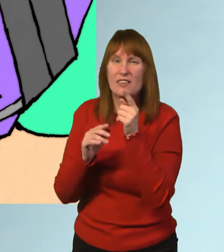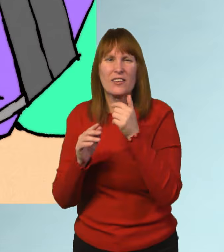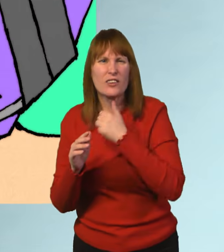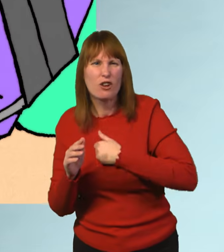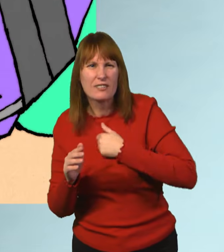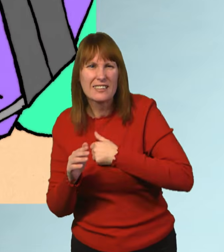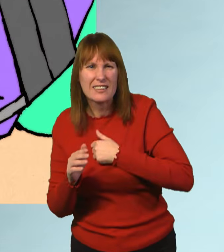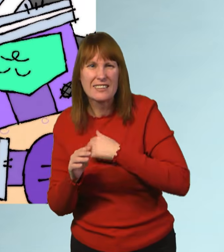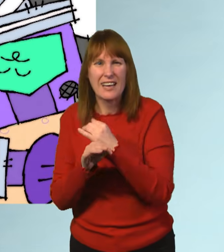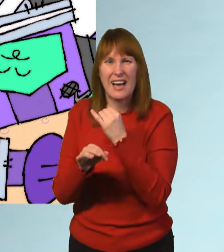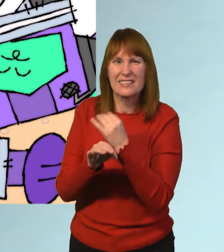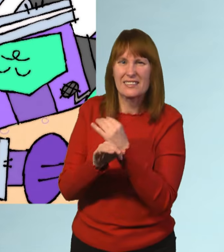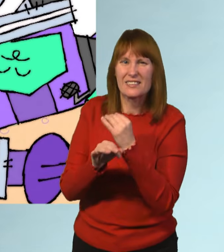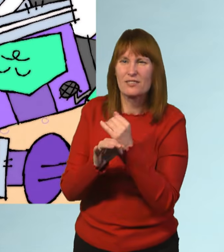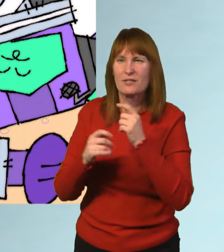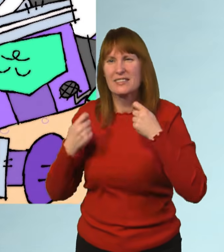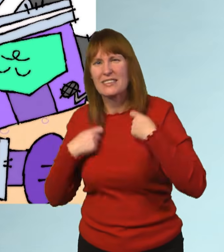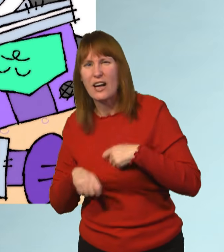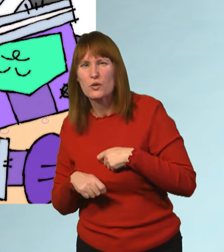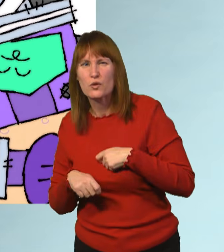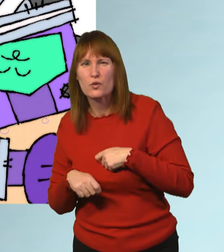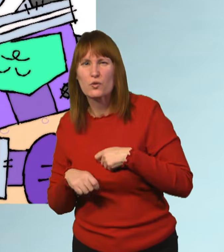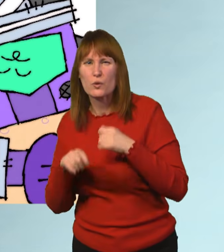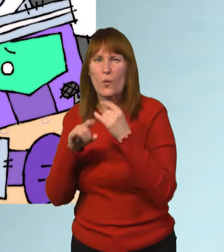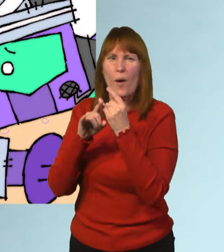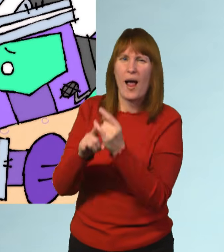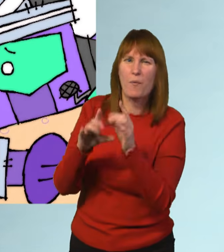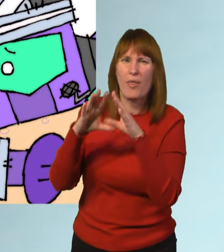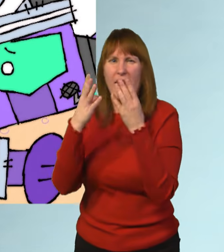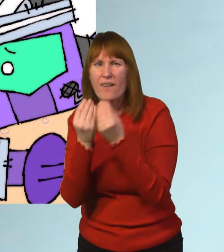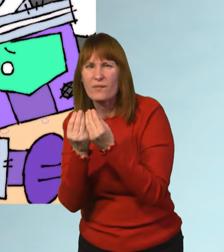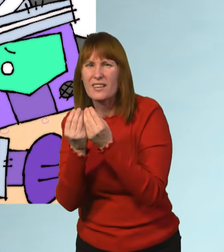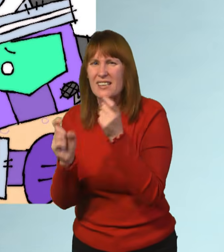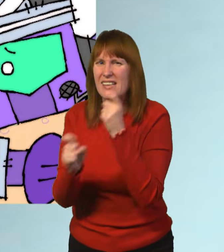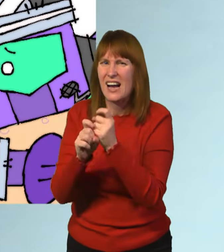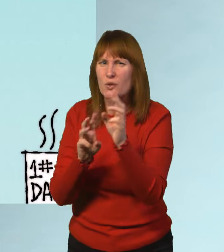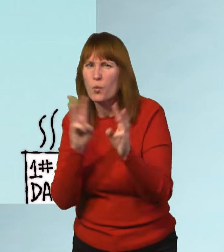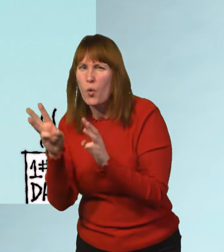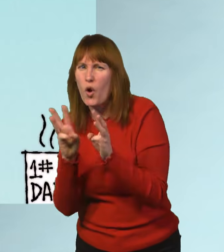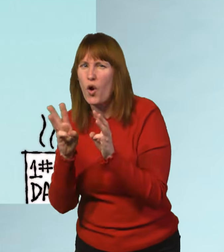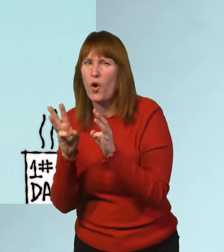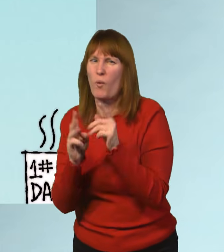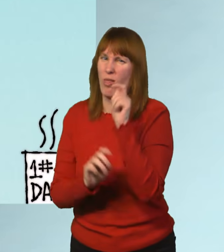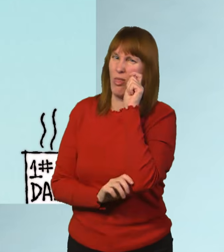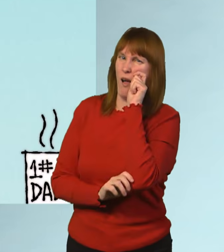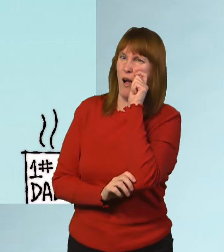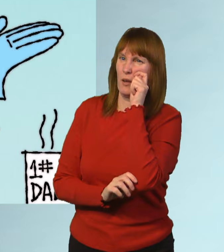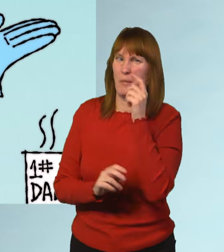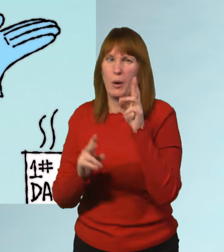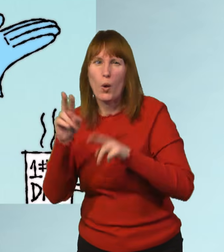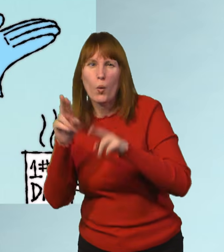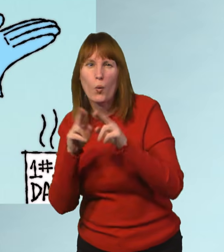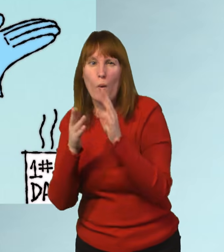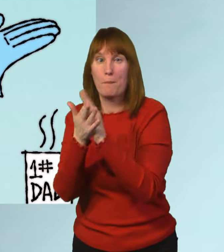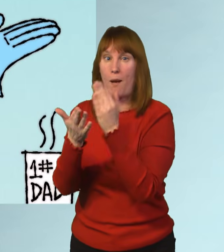just got a bit tired. Helping out with everything is a lot of hard work, and Doodle Girl thought I needed some new parts. New parts? But